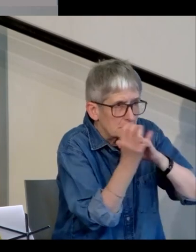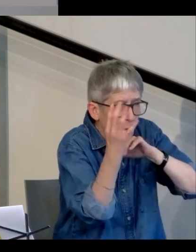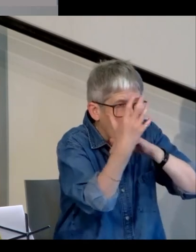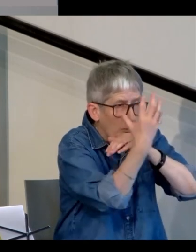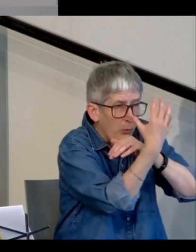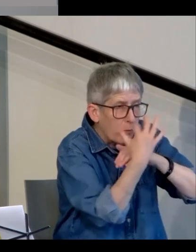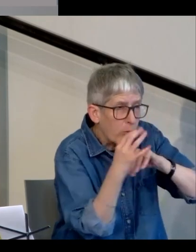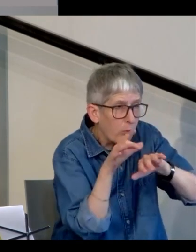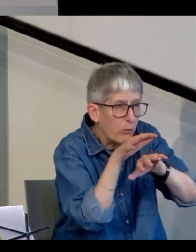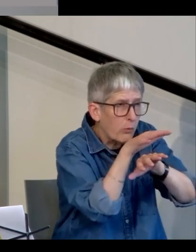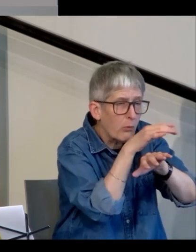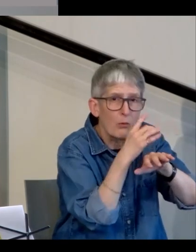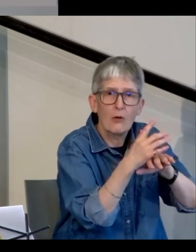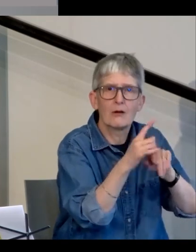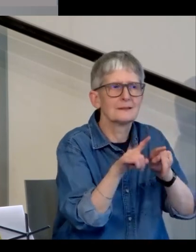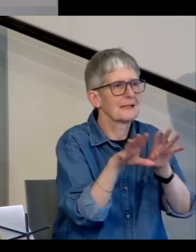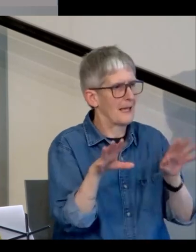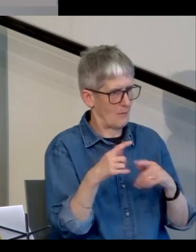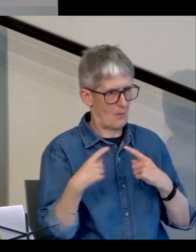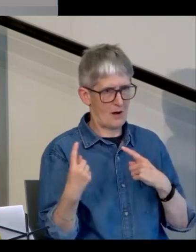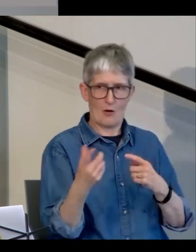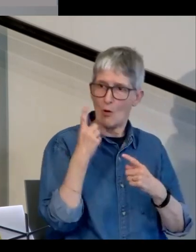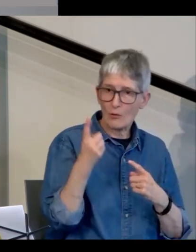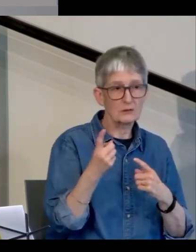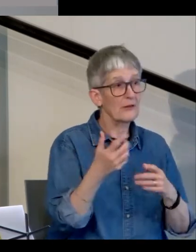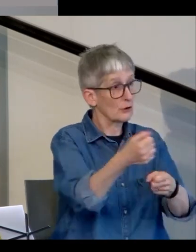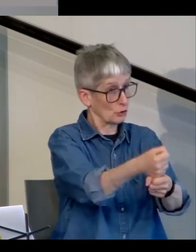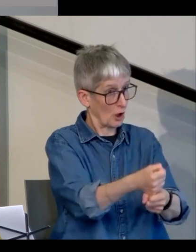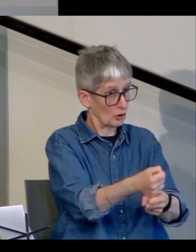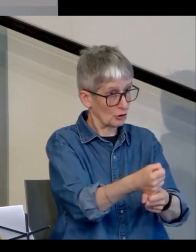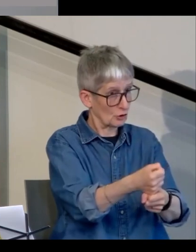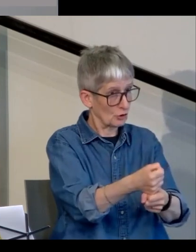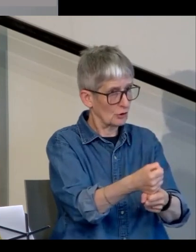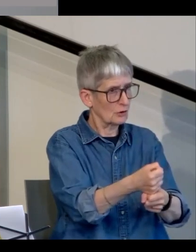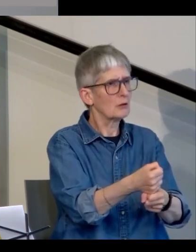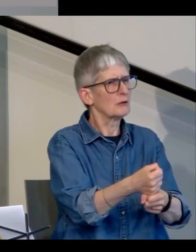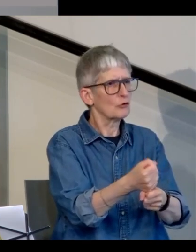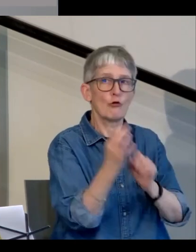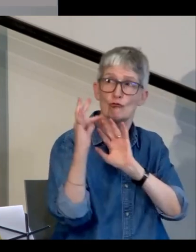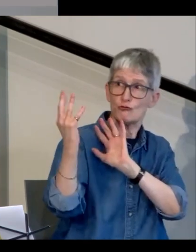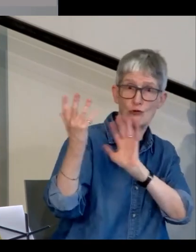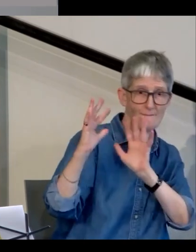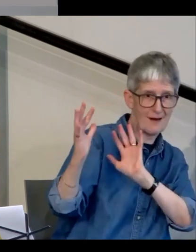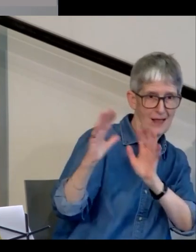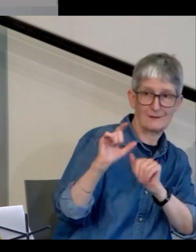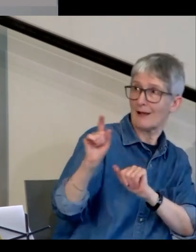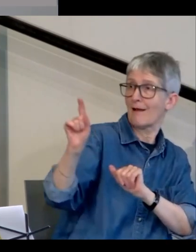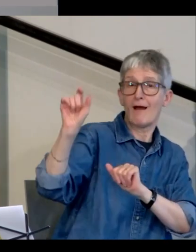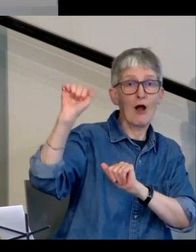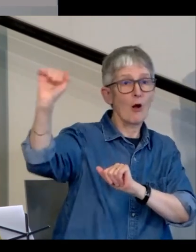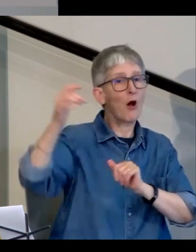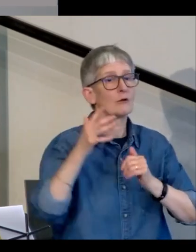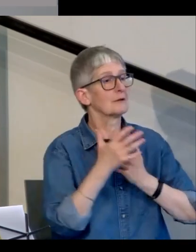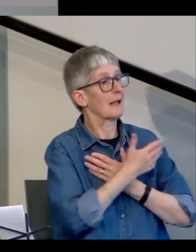light like a prism, we are called as church to beautifully reflect God's love to